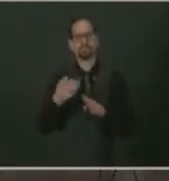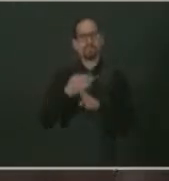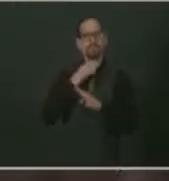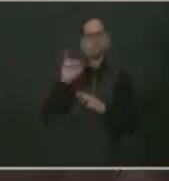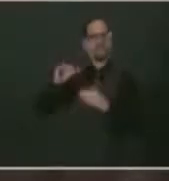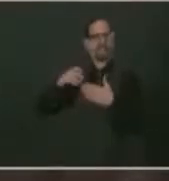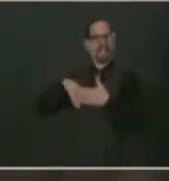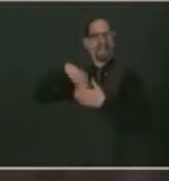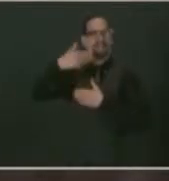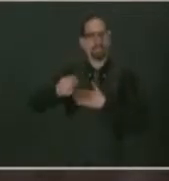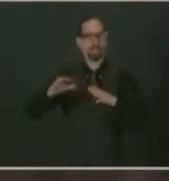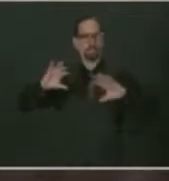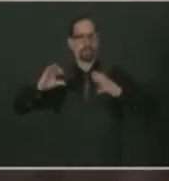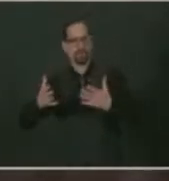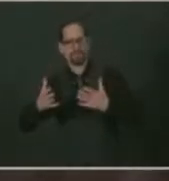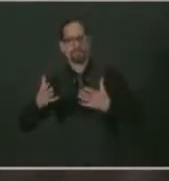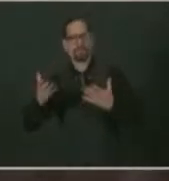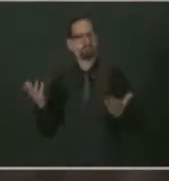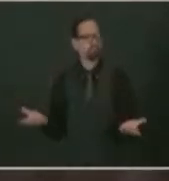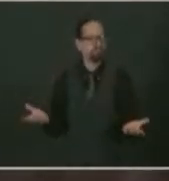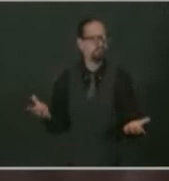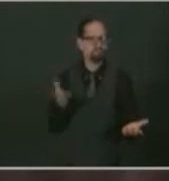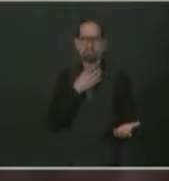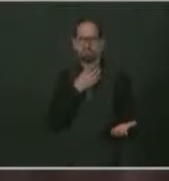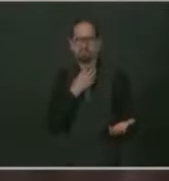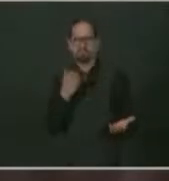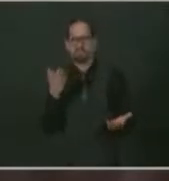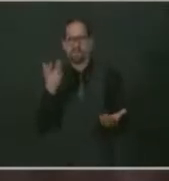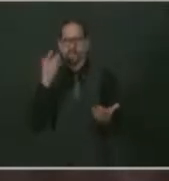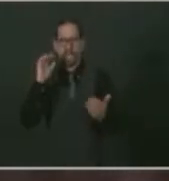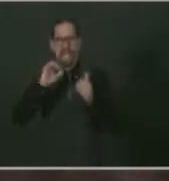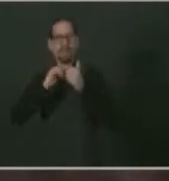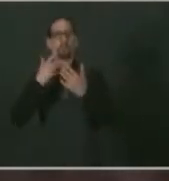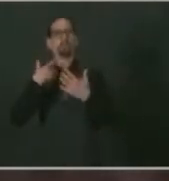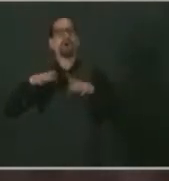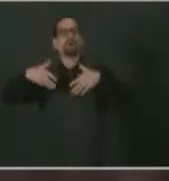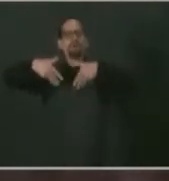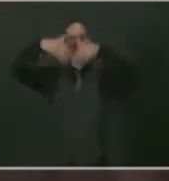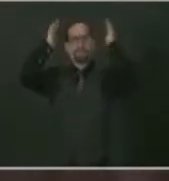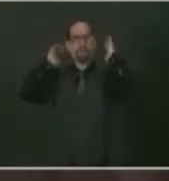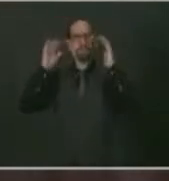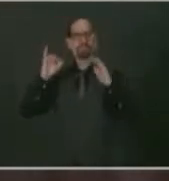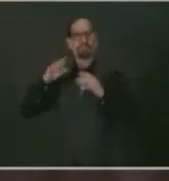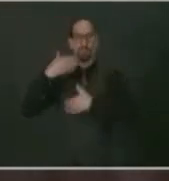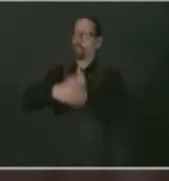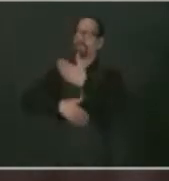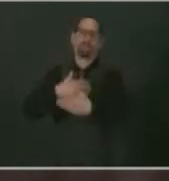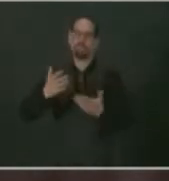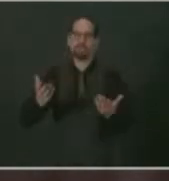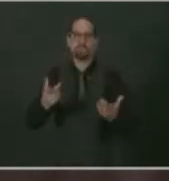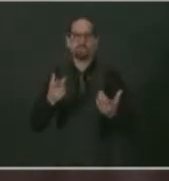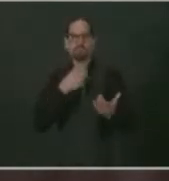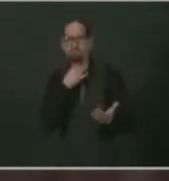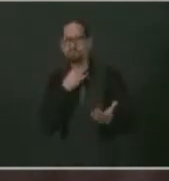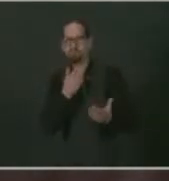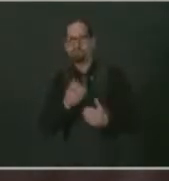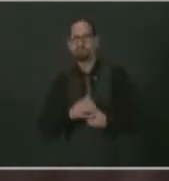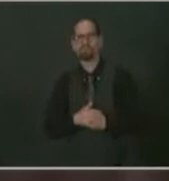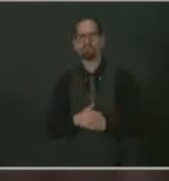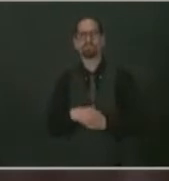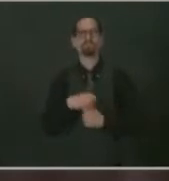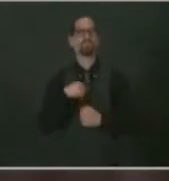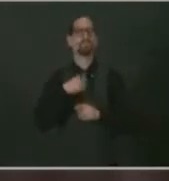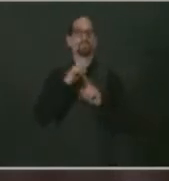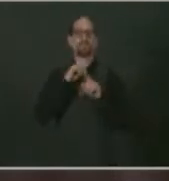a half that it's not just going to overwhelm the system again? Yeah, at this stage, we've vaccinated about 45% of that